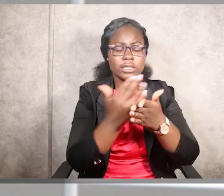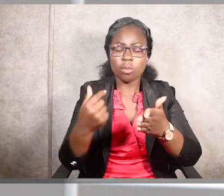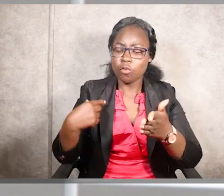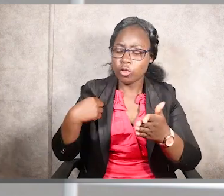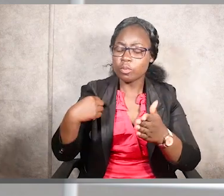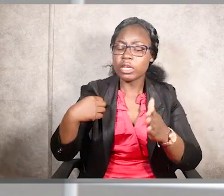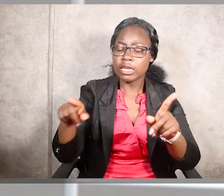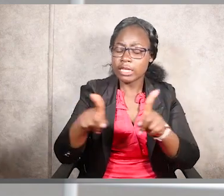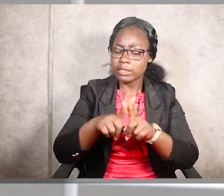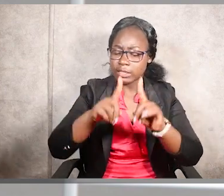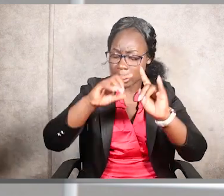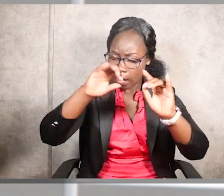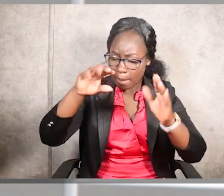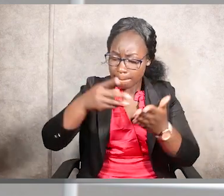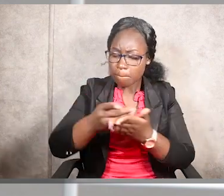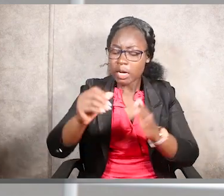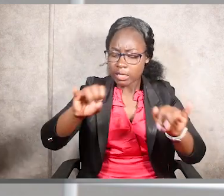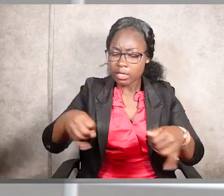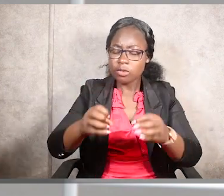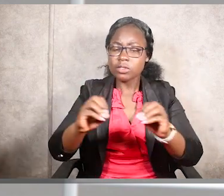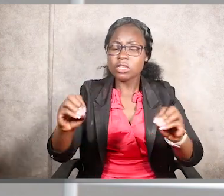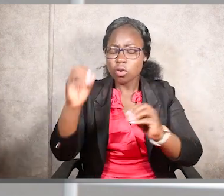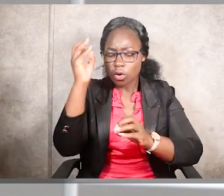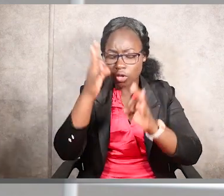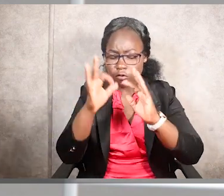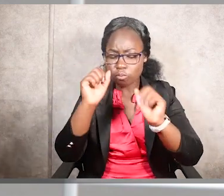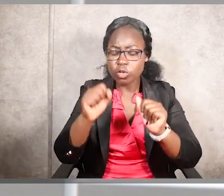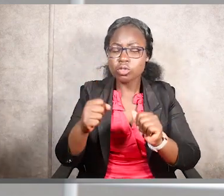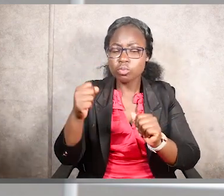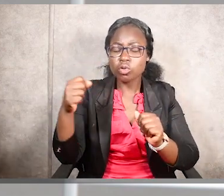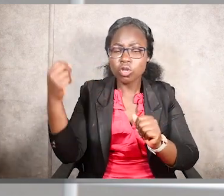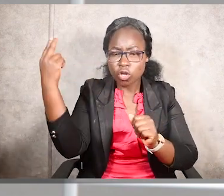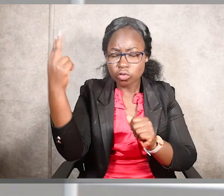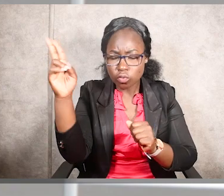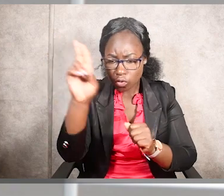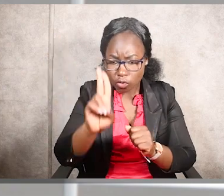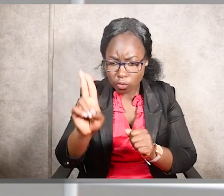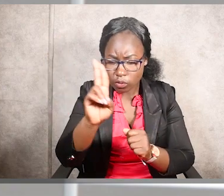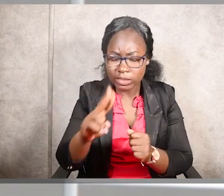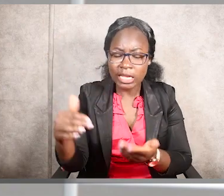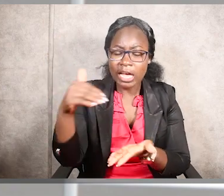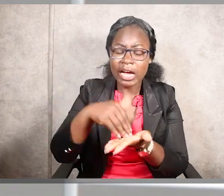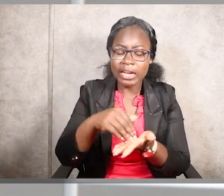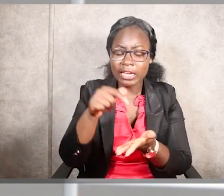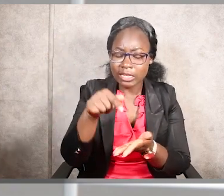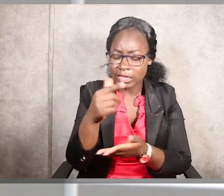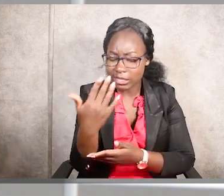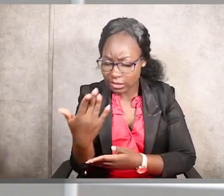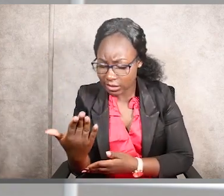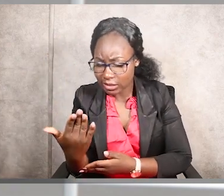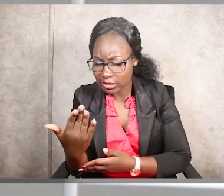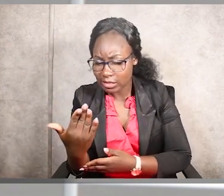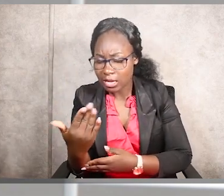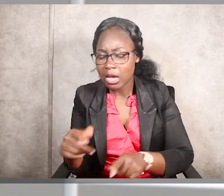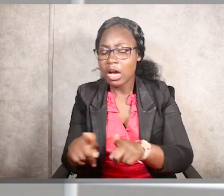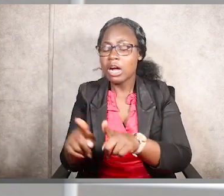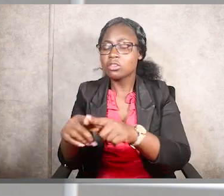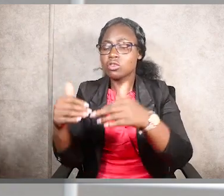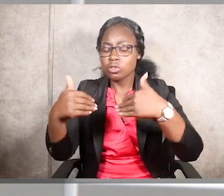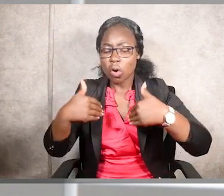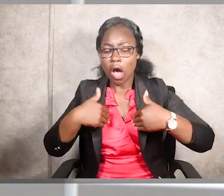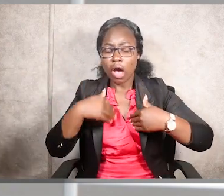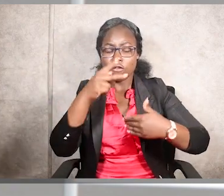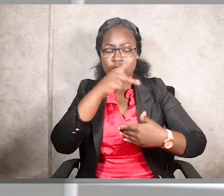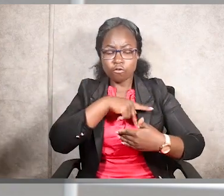new ones. If you can be able to recycle, if you can be able to sustainably use some of those items, as well as sustainably make